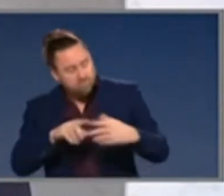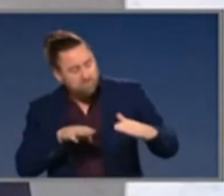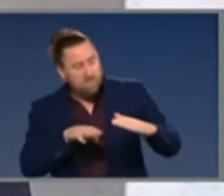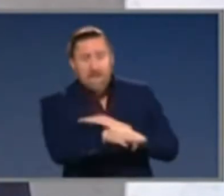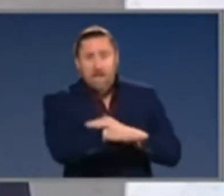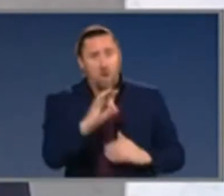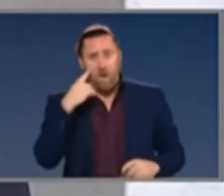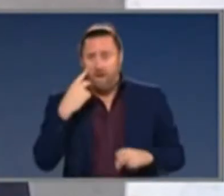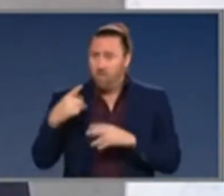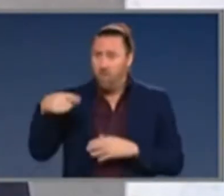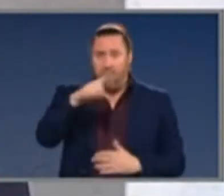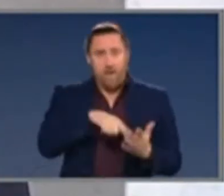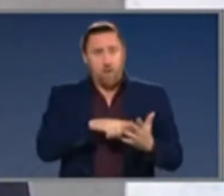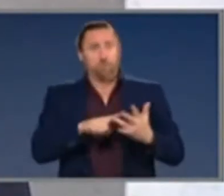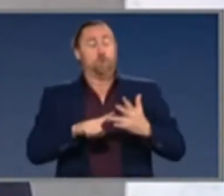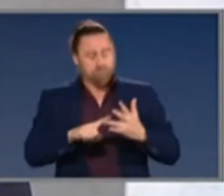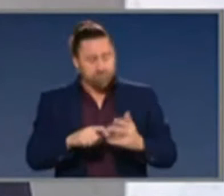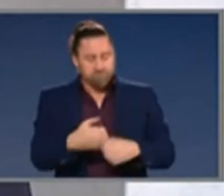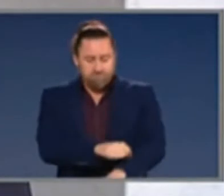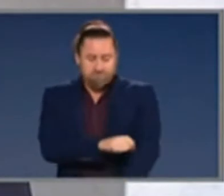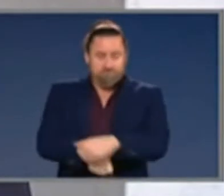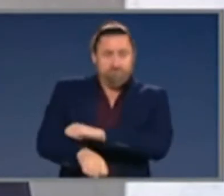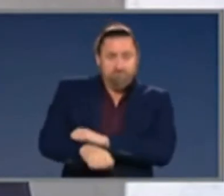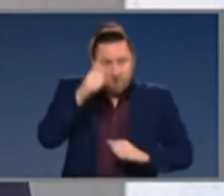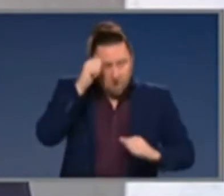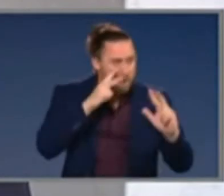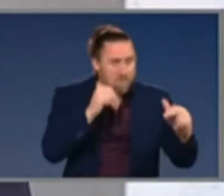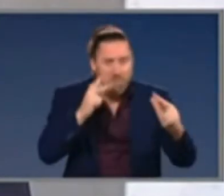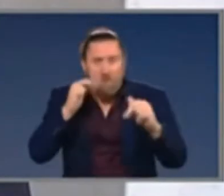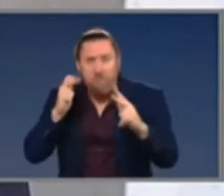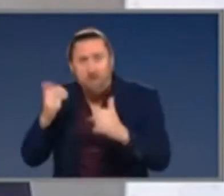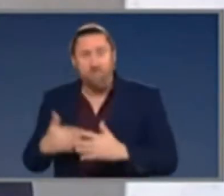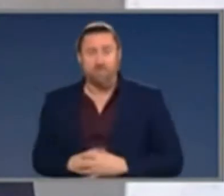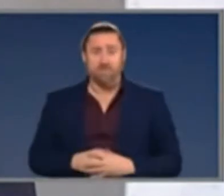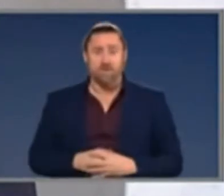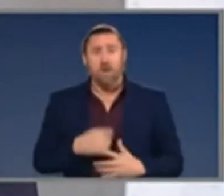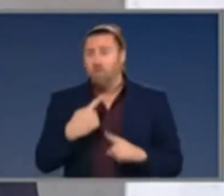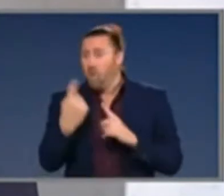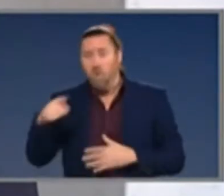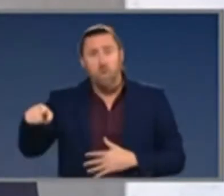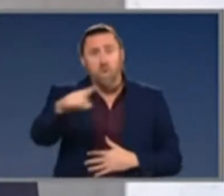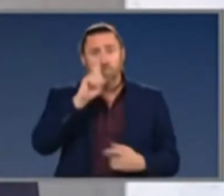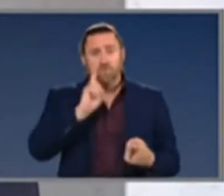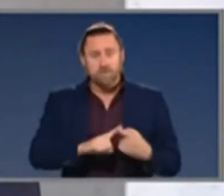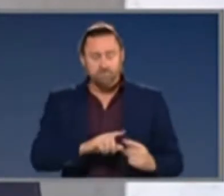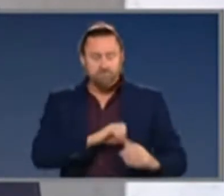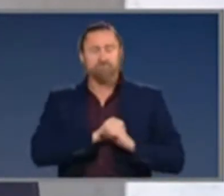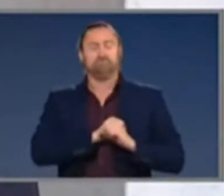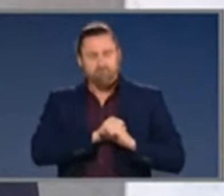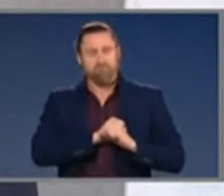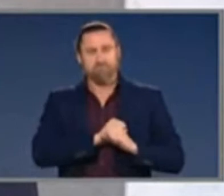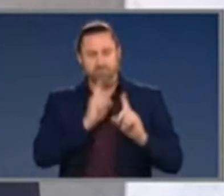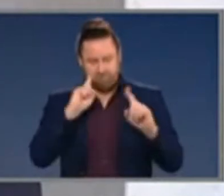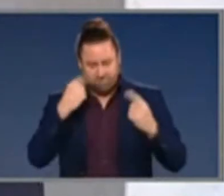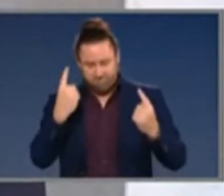most challenging circumstances they have certainly faced, or whether it those who just bravely got out of bed each day and said, I'm going back to work today.